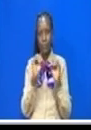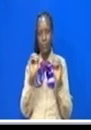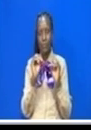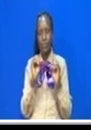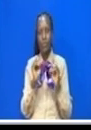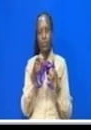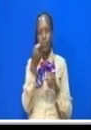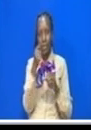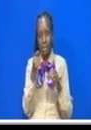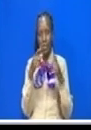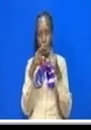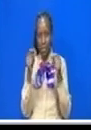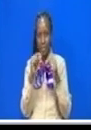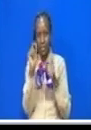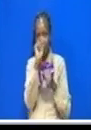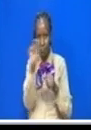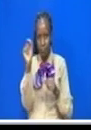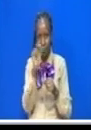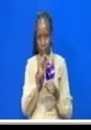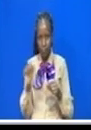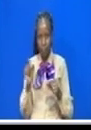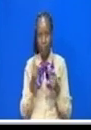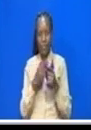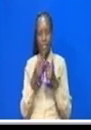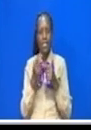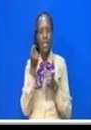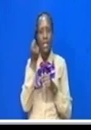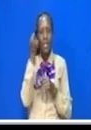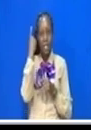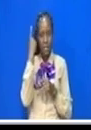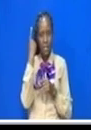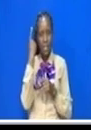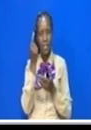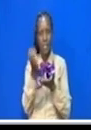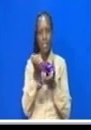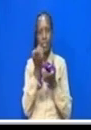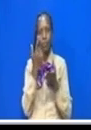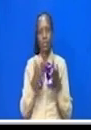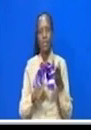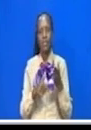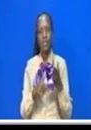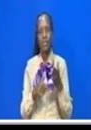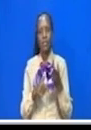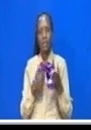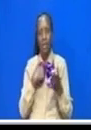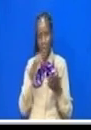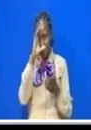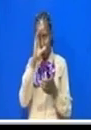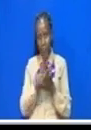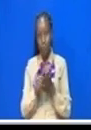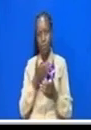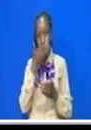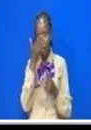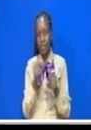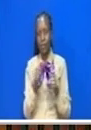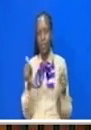key terms in that question and you fully understand what they requires, then I believe you will provide good responses.